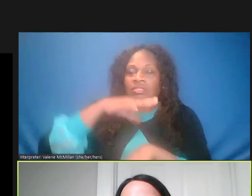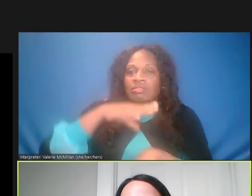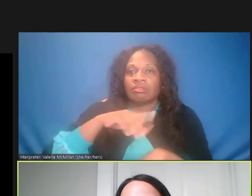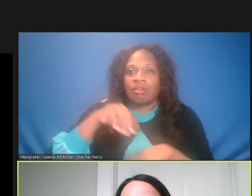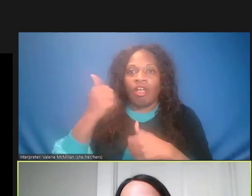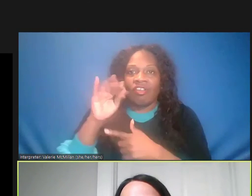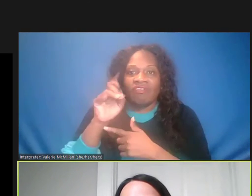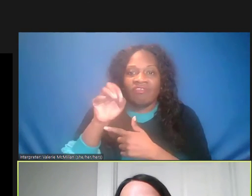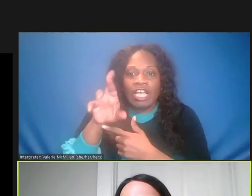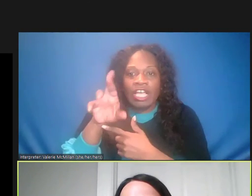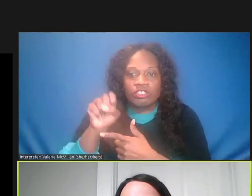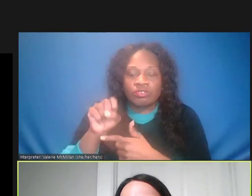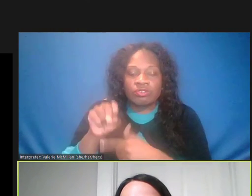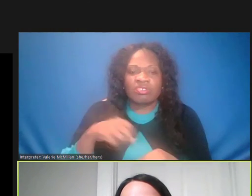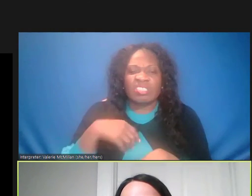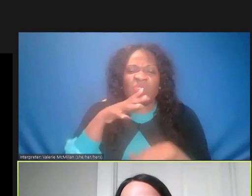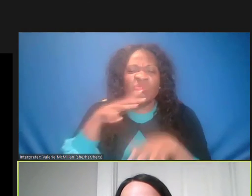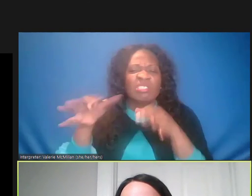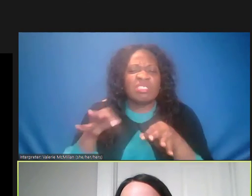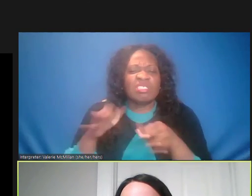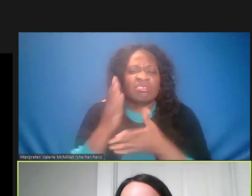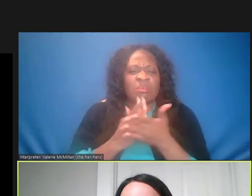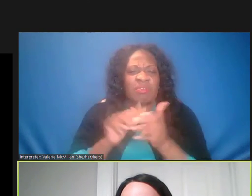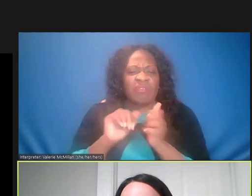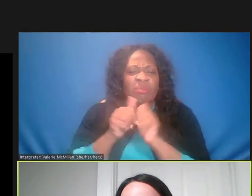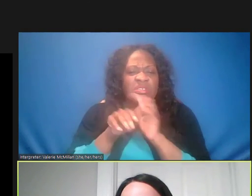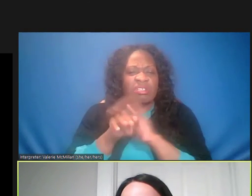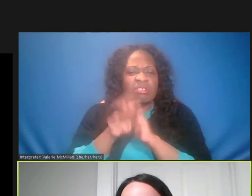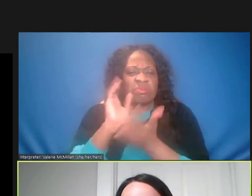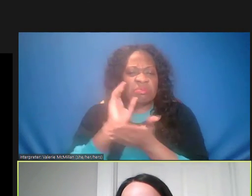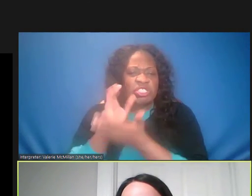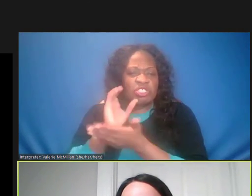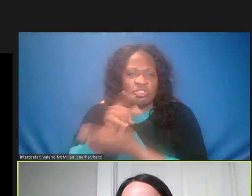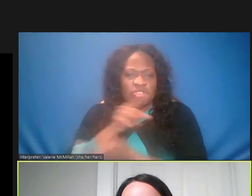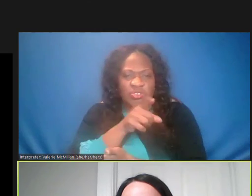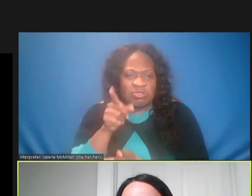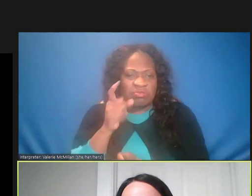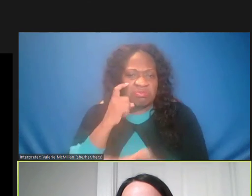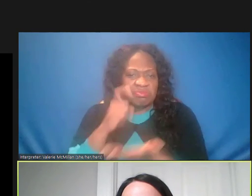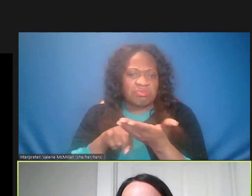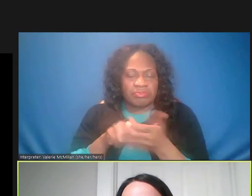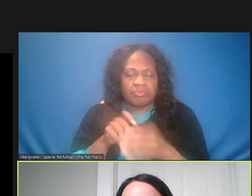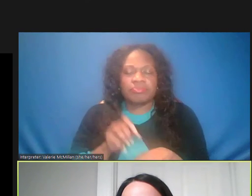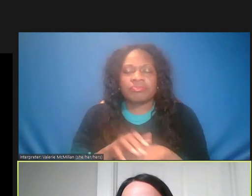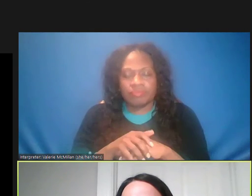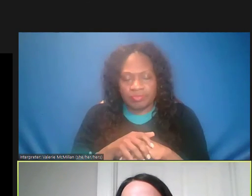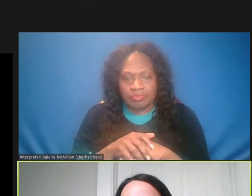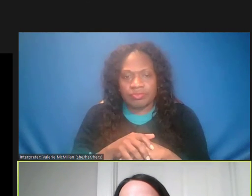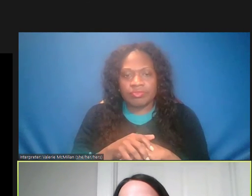So I'll explain just a couple of the accommodation pictures you see here.